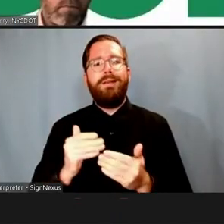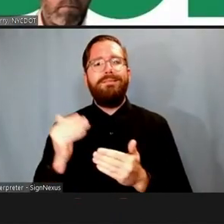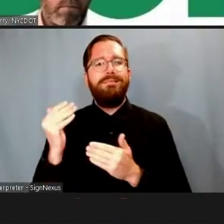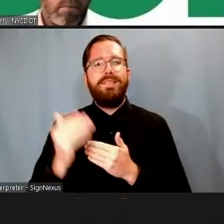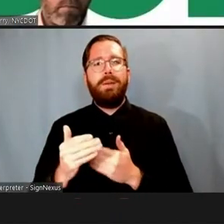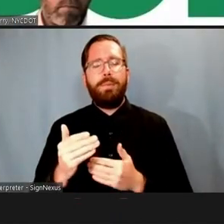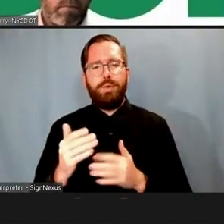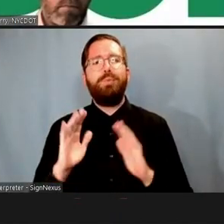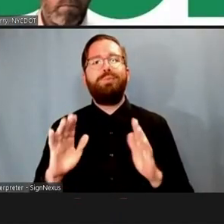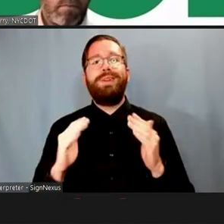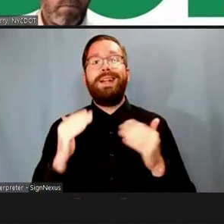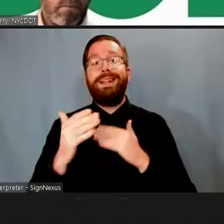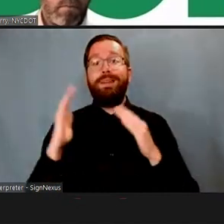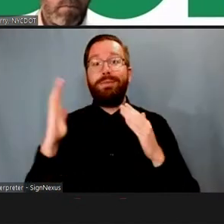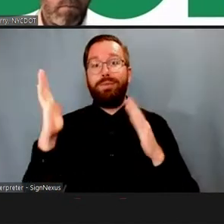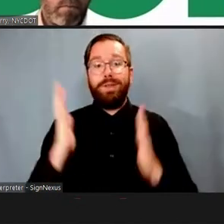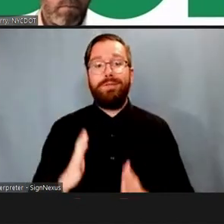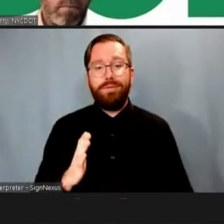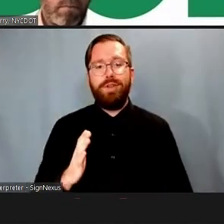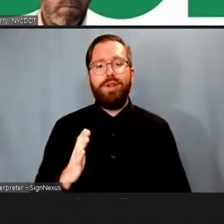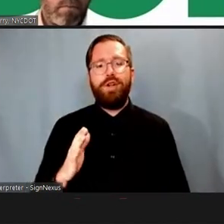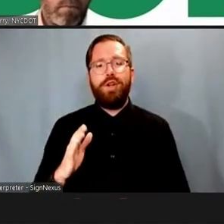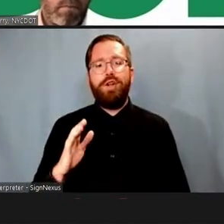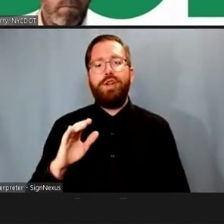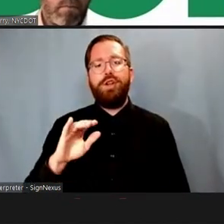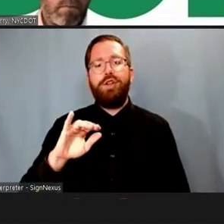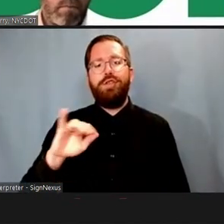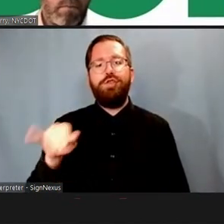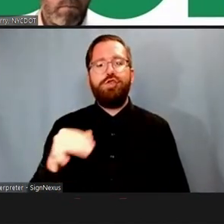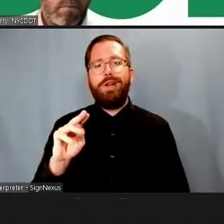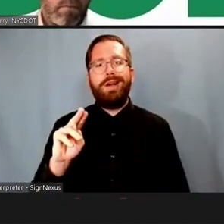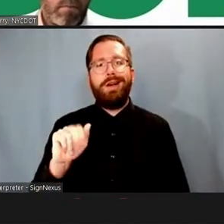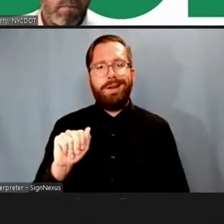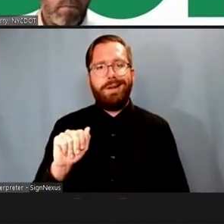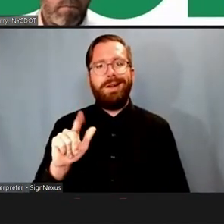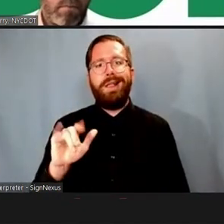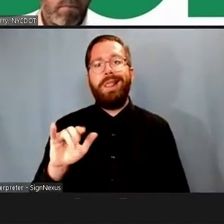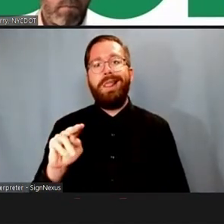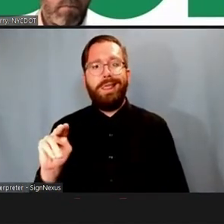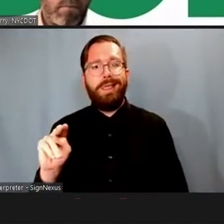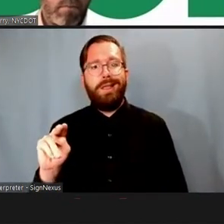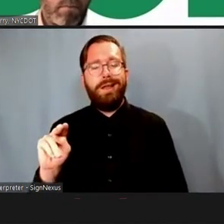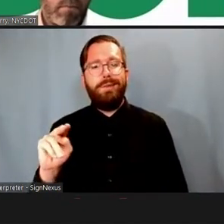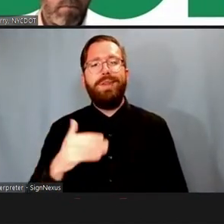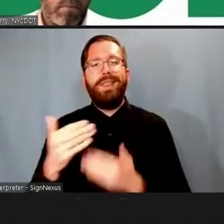our next speaker is jaina lim followed by austin seliston